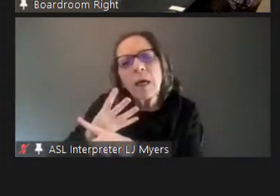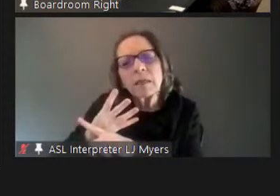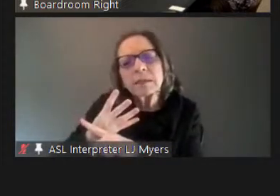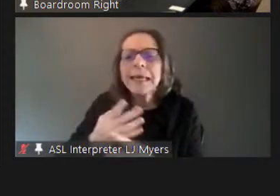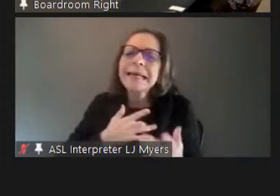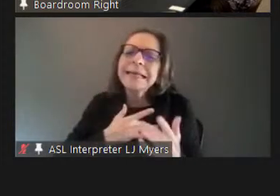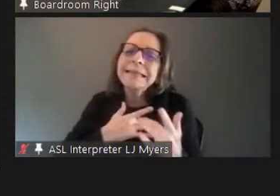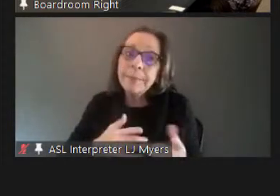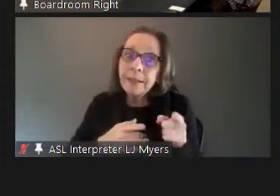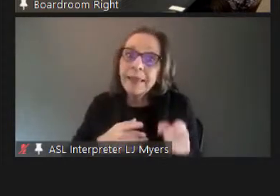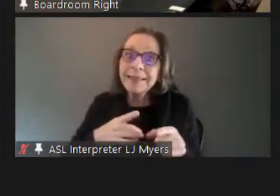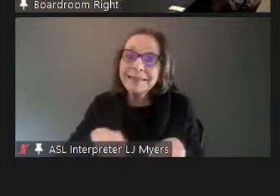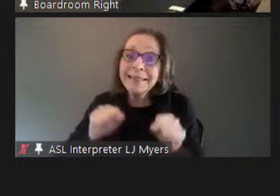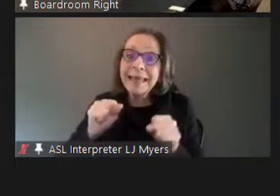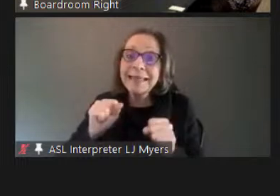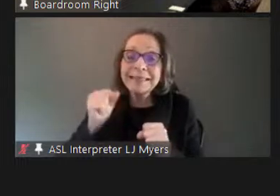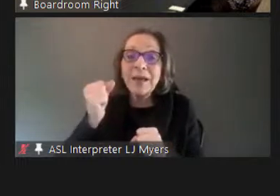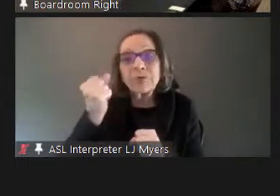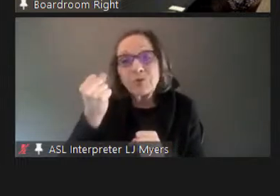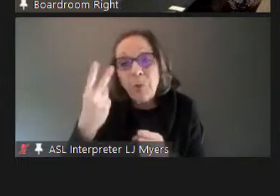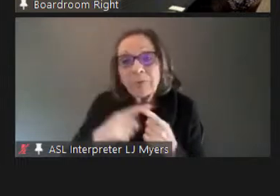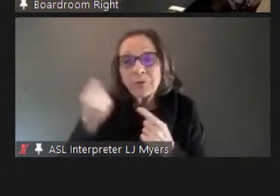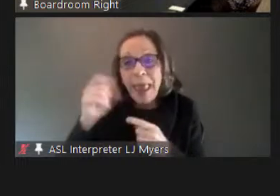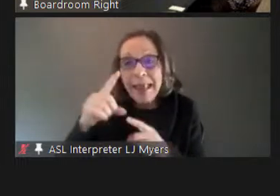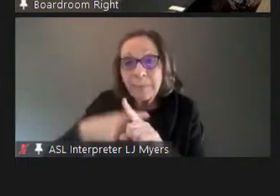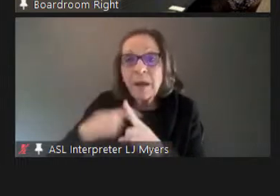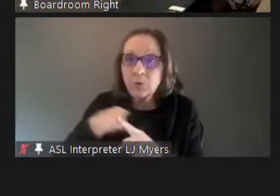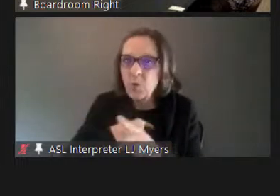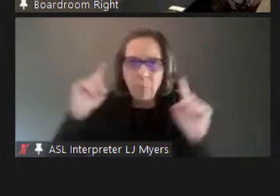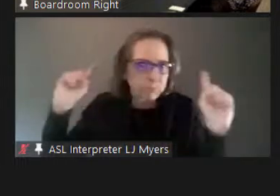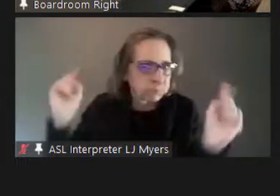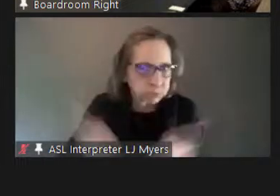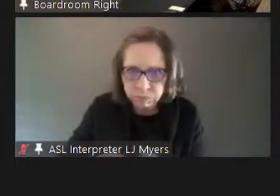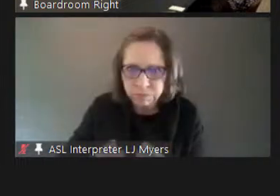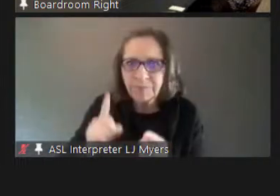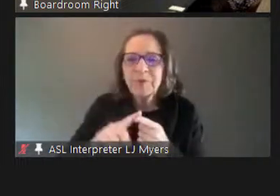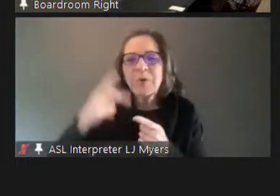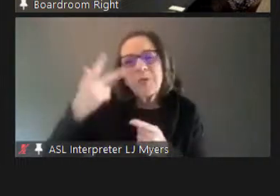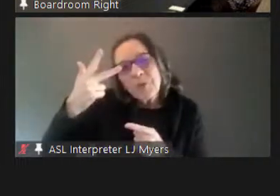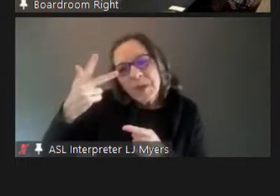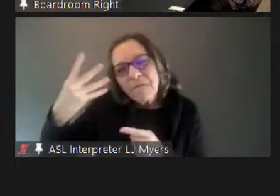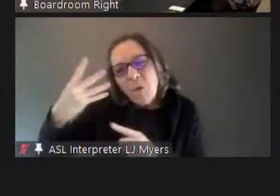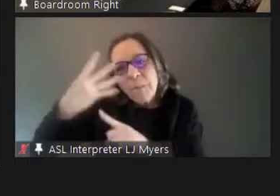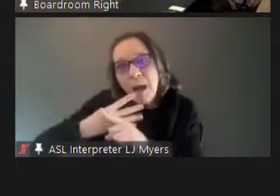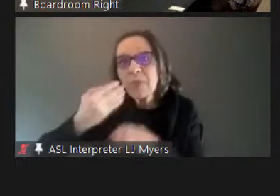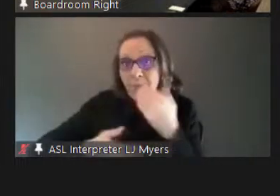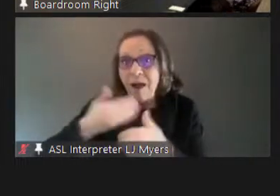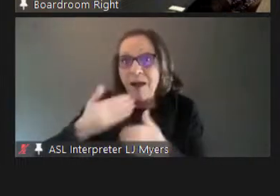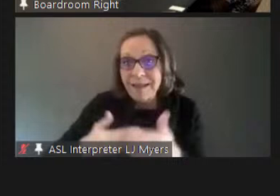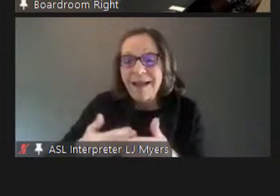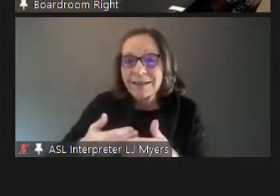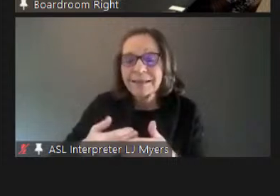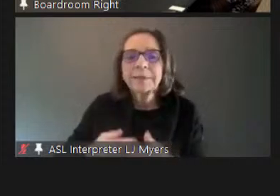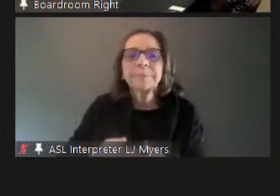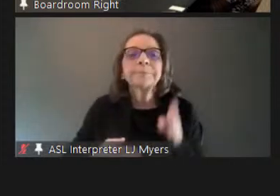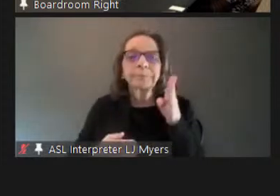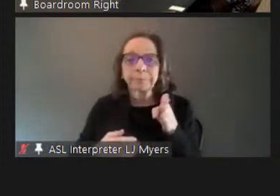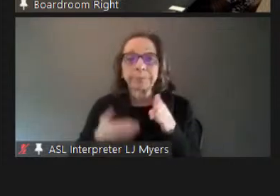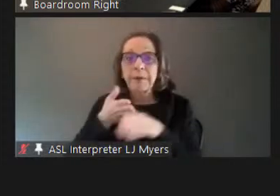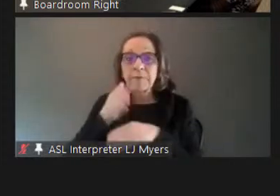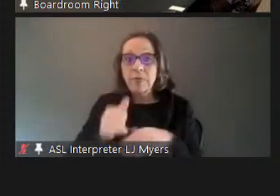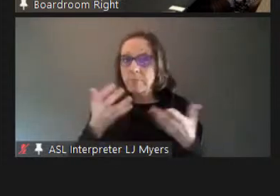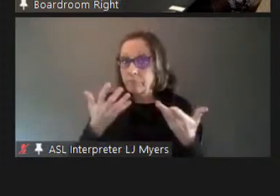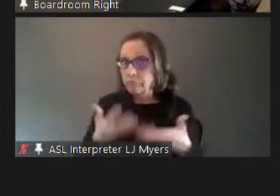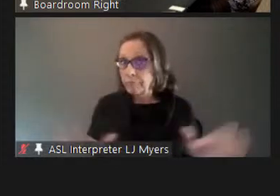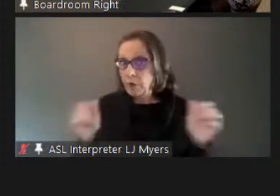about 12 to 18 months, we're condensing that down into about a 3 to 4 month process. From there, once we get